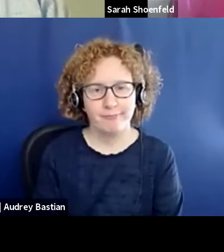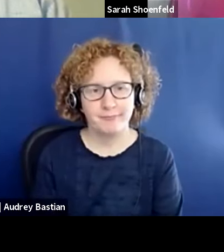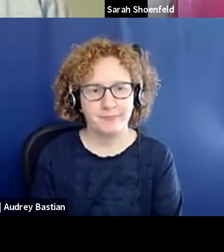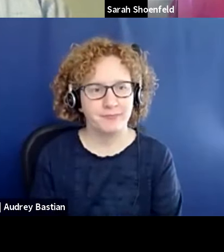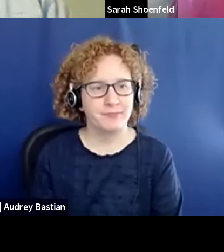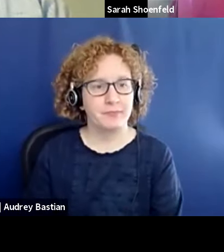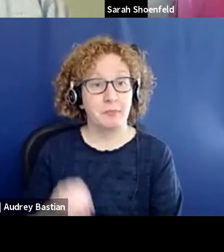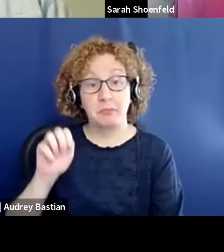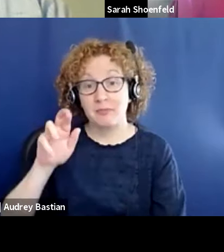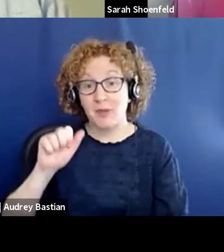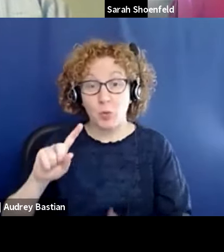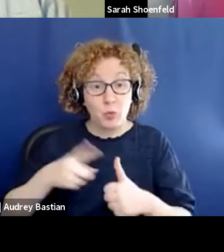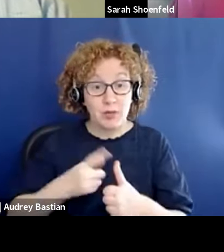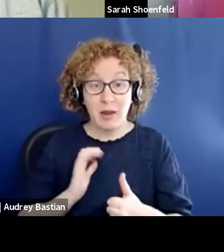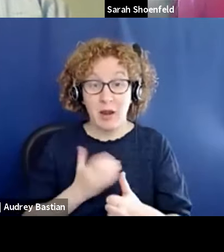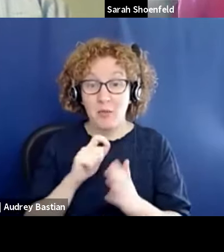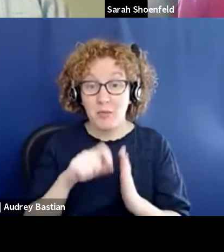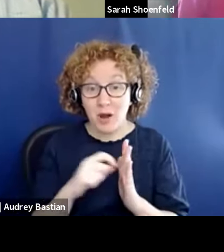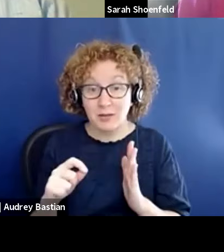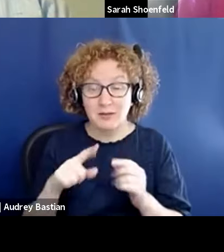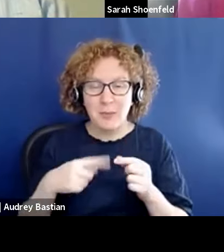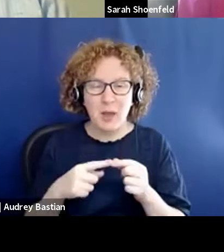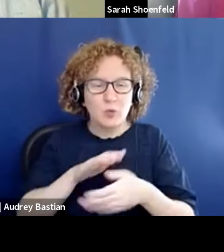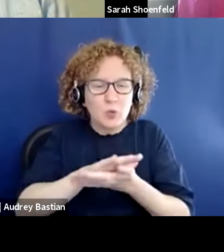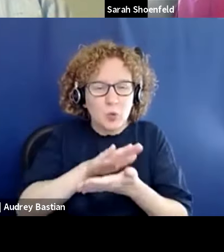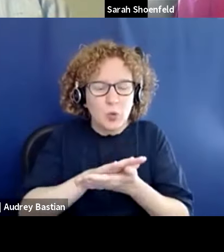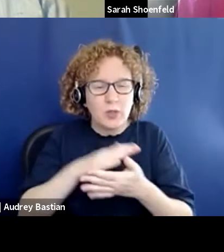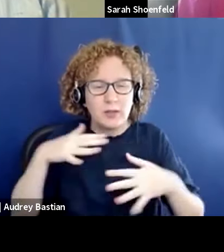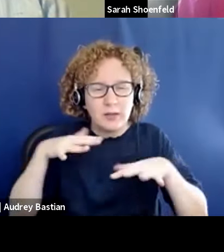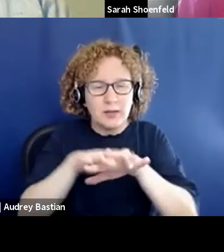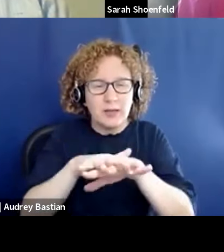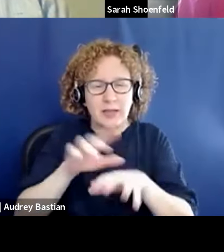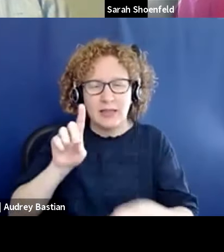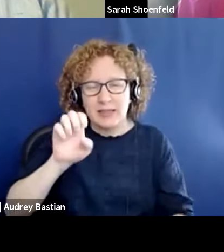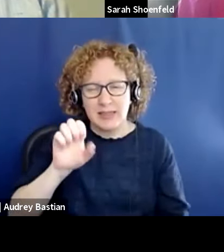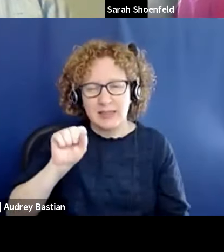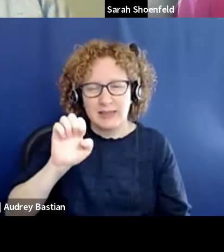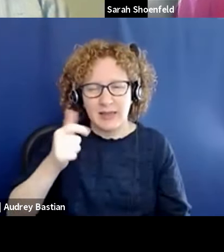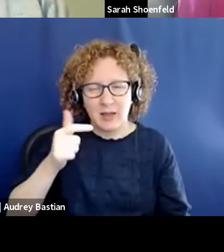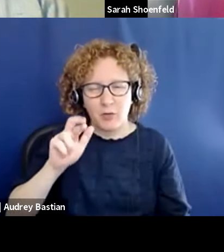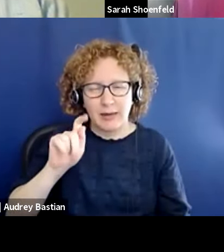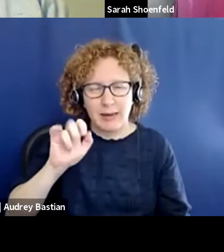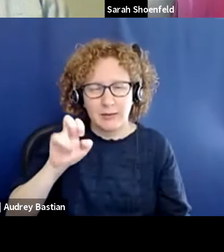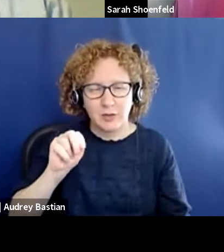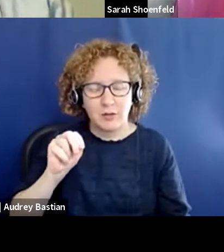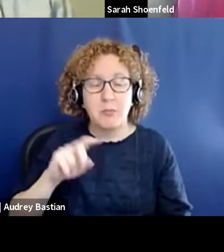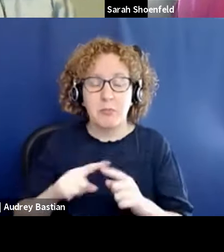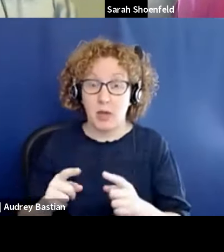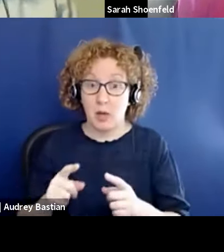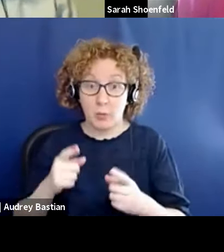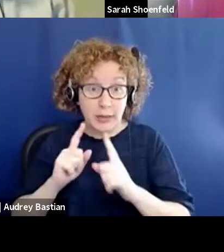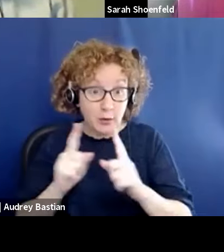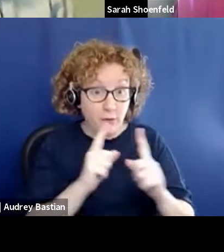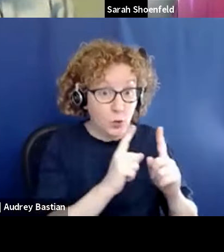originally, our project was going to be about school desegregation, but in the interviews we conducted, people spoke often about neighborhood change,